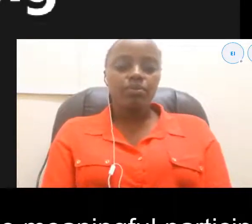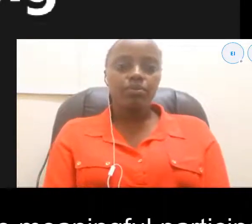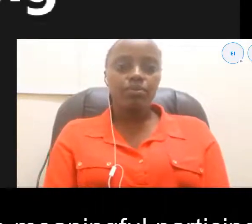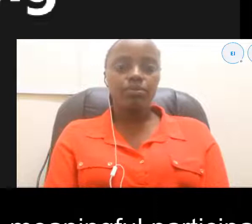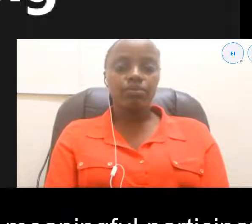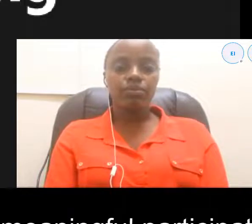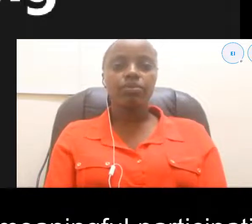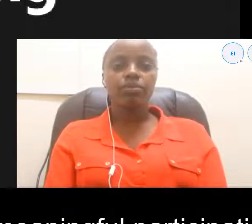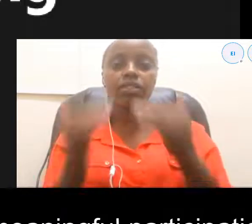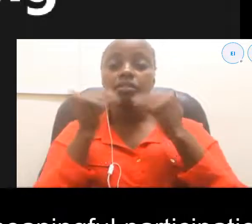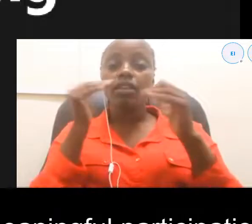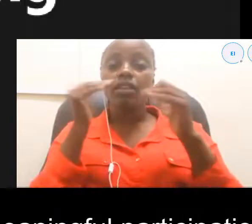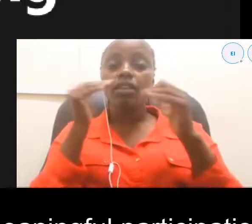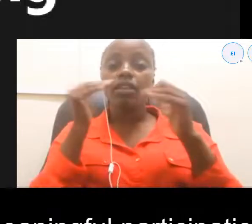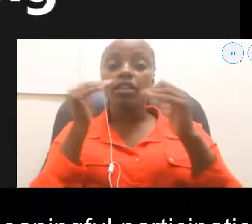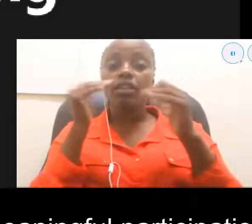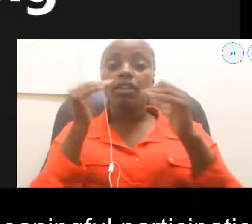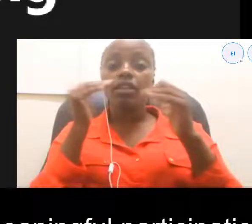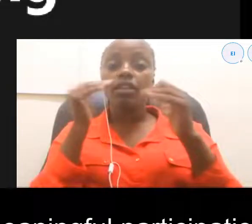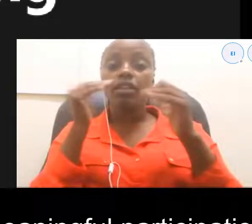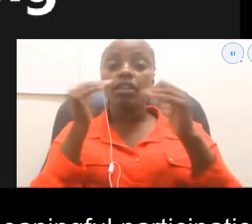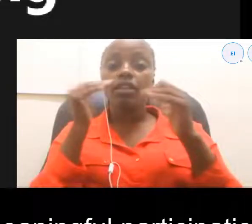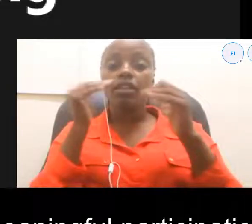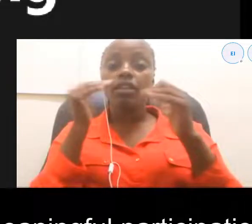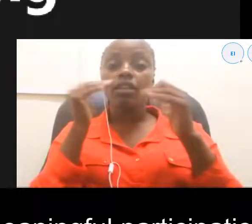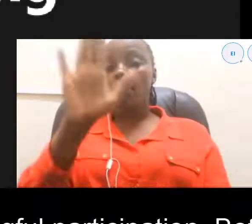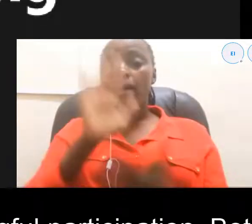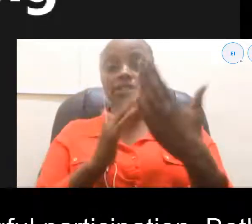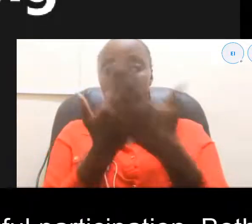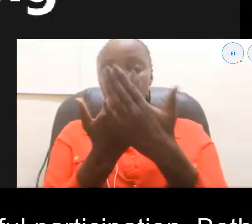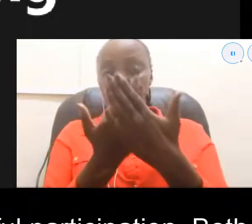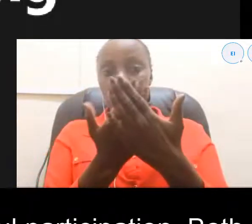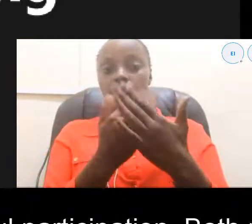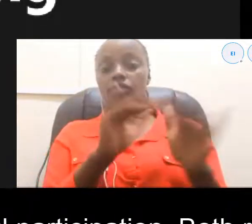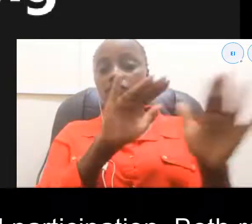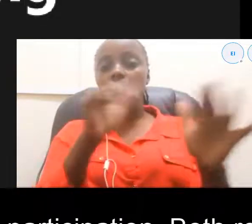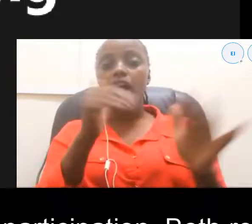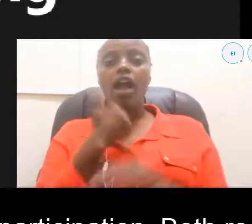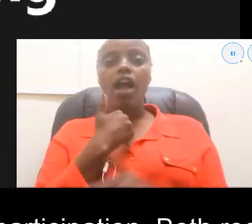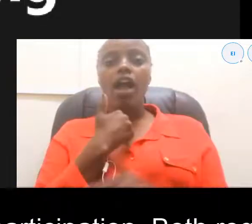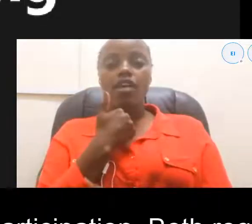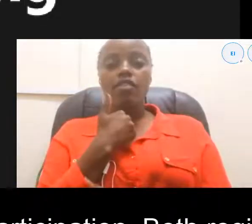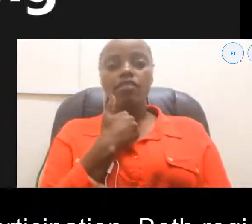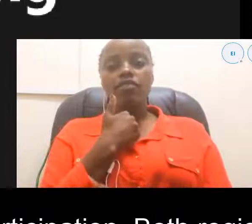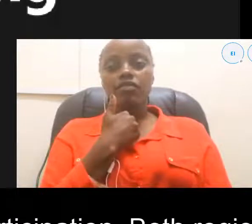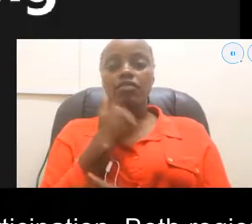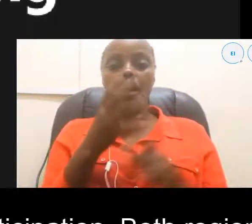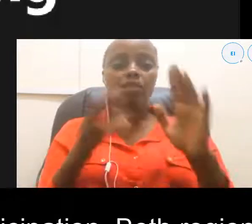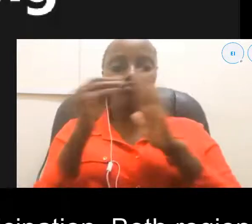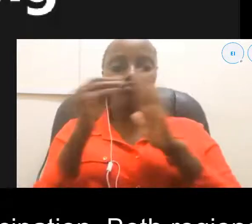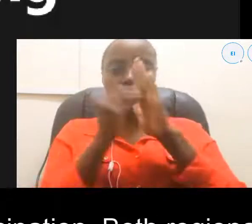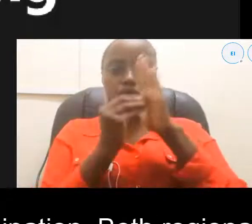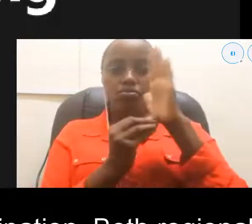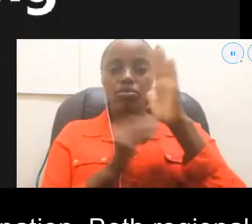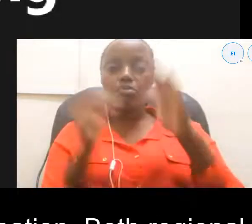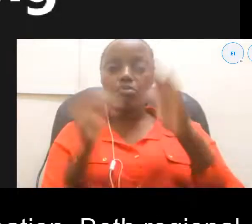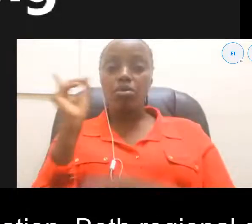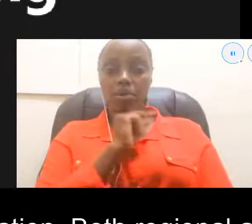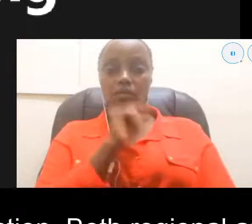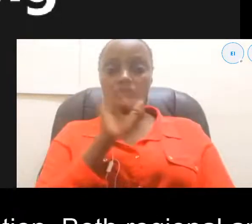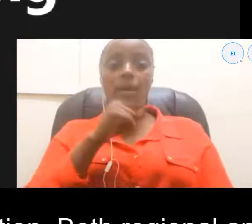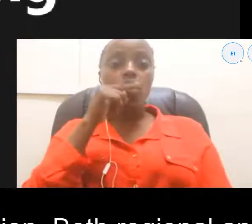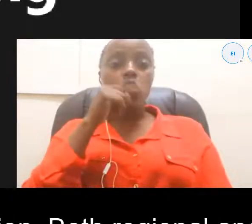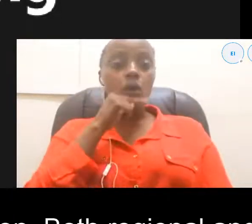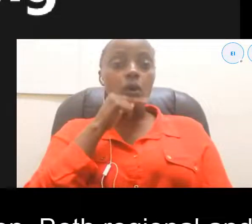Thank you very much, Lydia, for those suggestions. We have, captured your comments